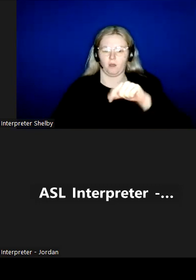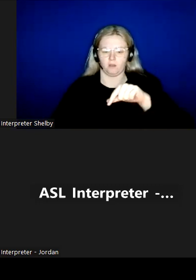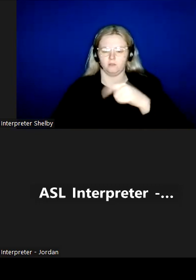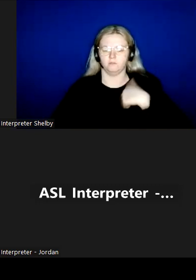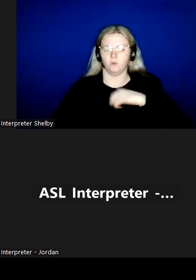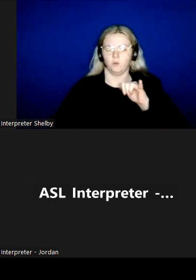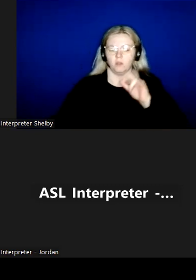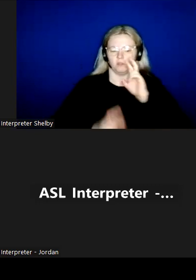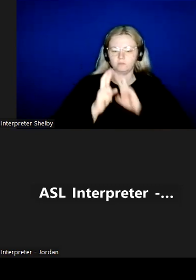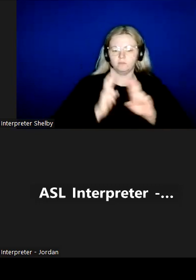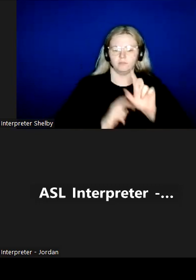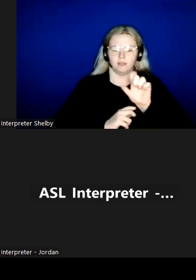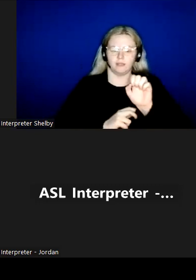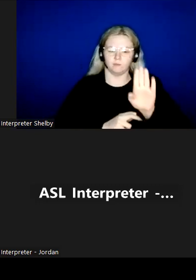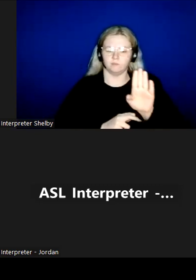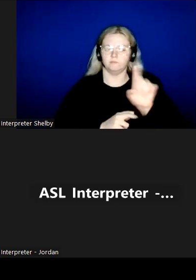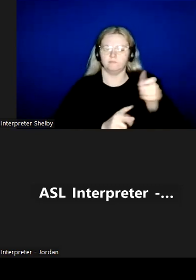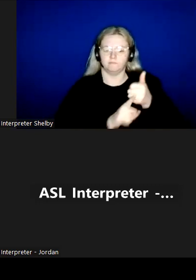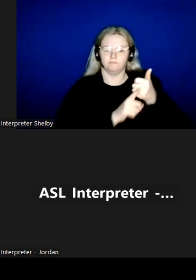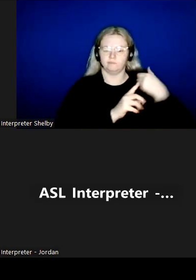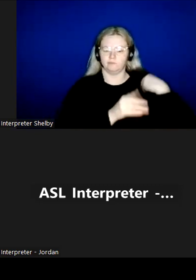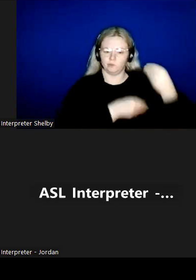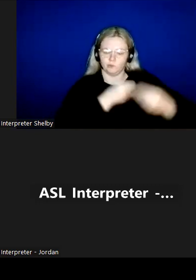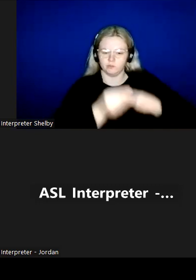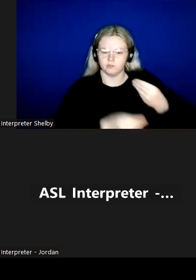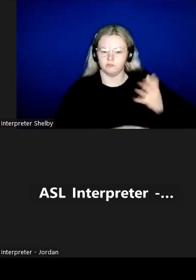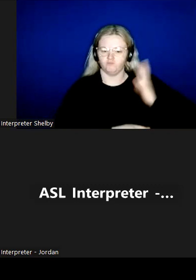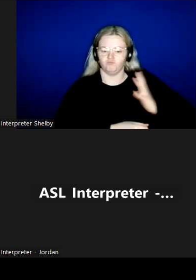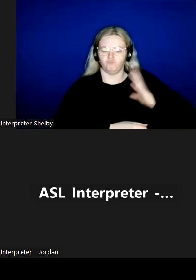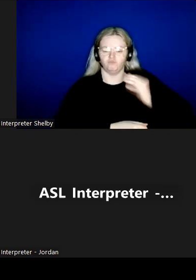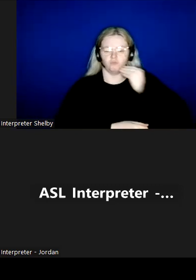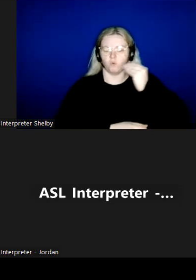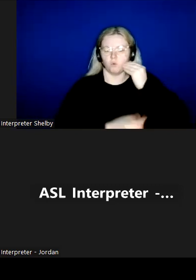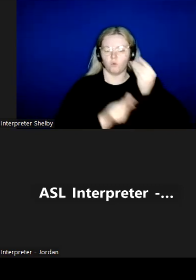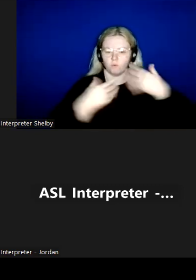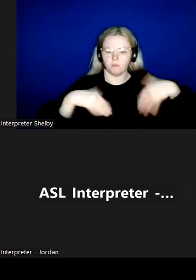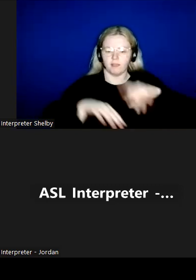the traditional and ancestral homelands of the Innu, of